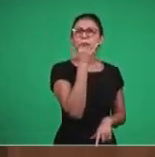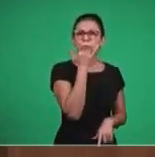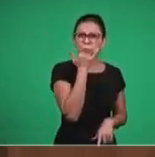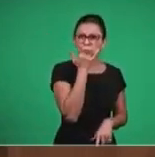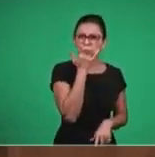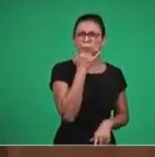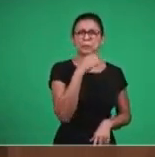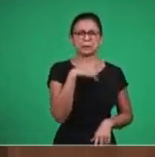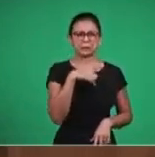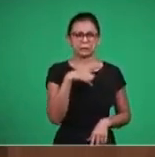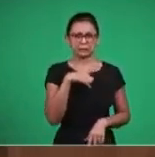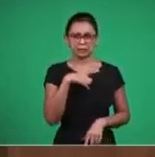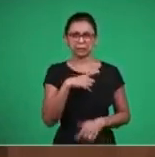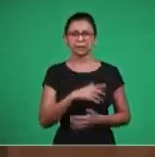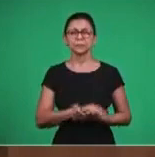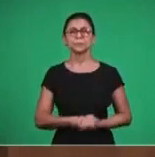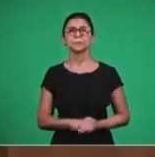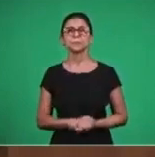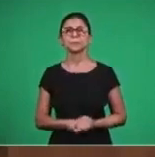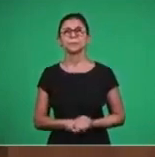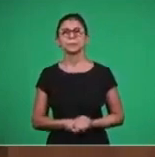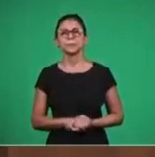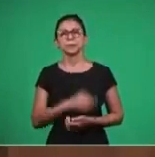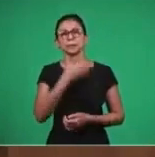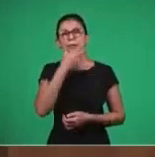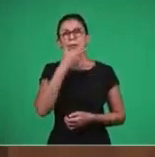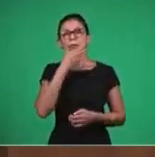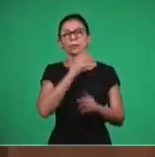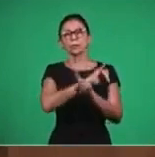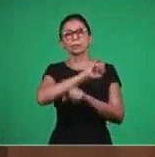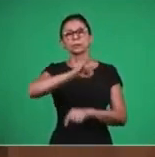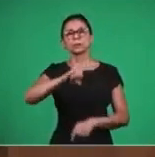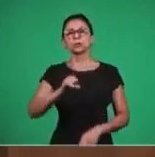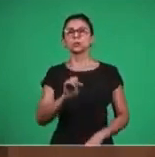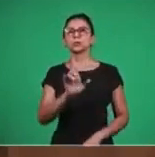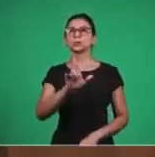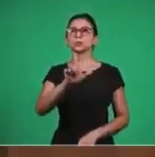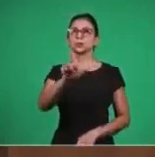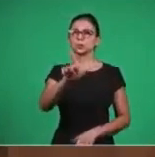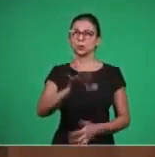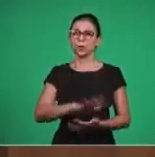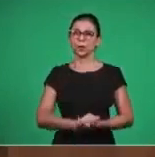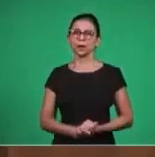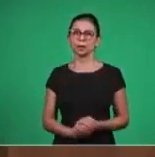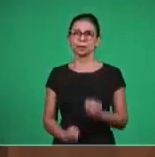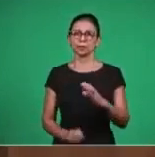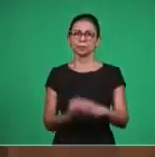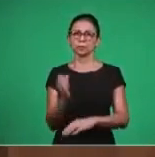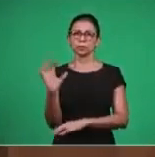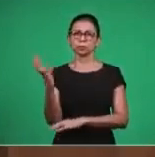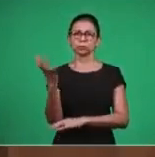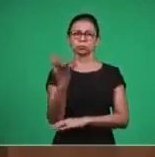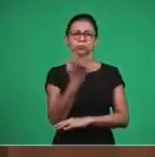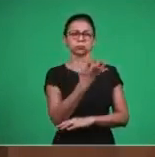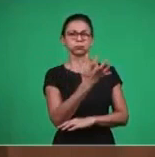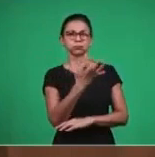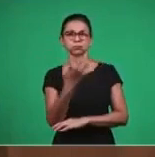the Bible says, in Prophet Joel, it says, the harvest is ready.